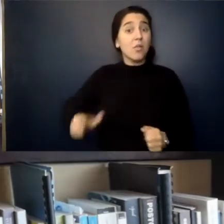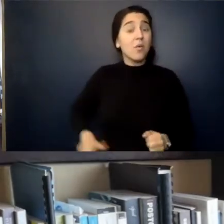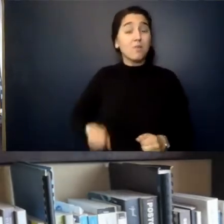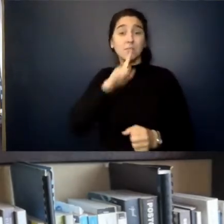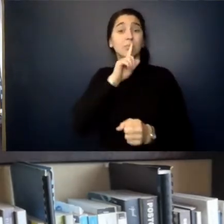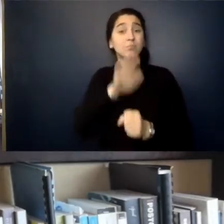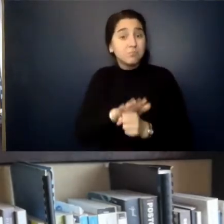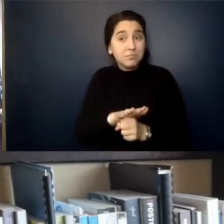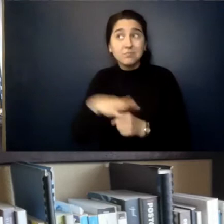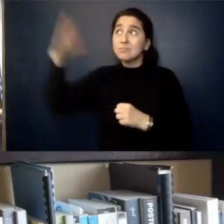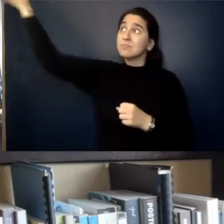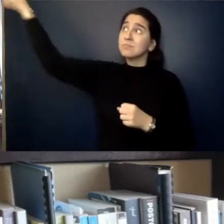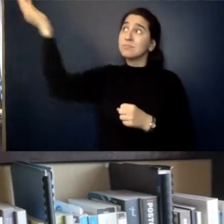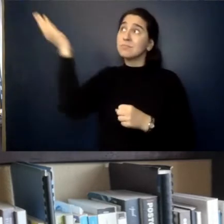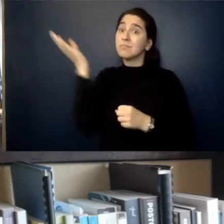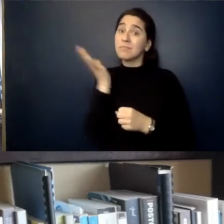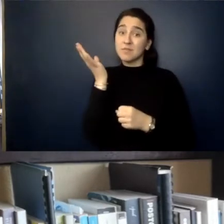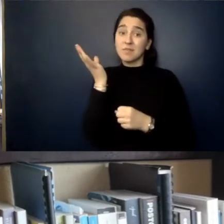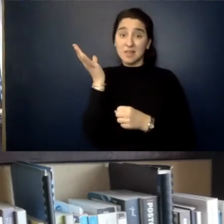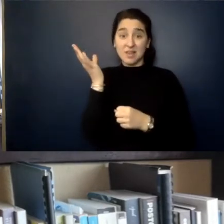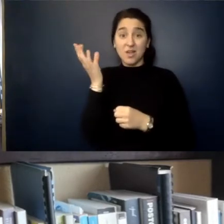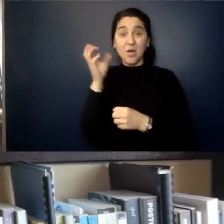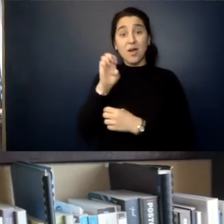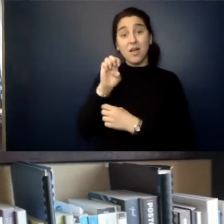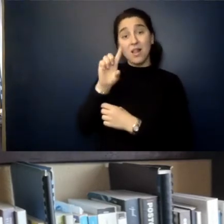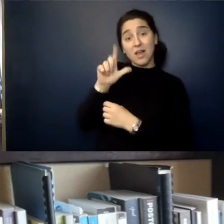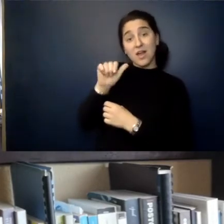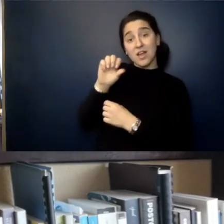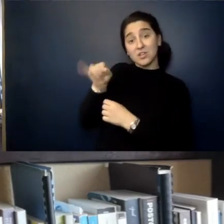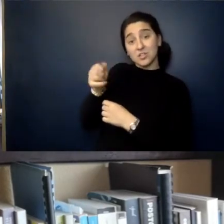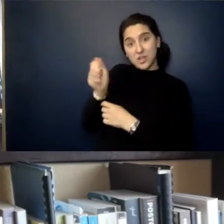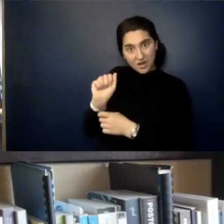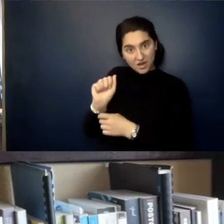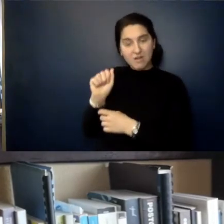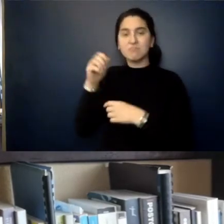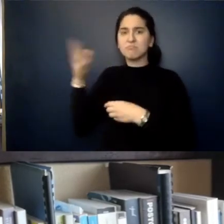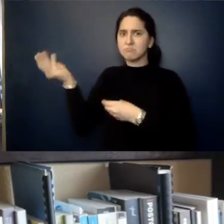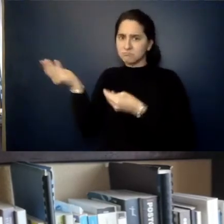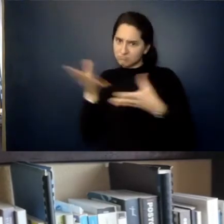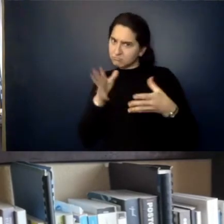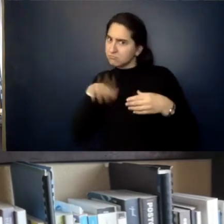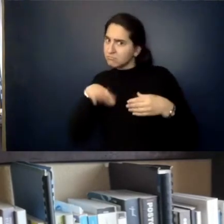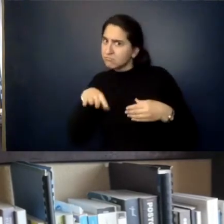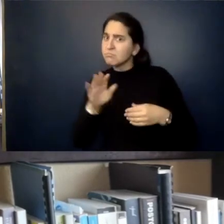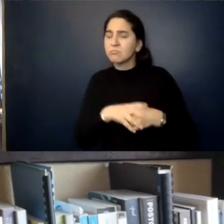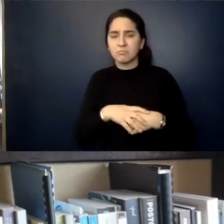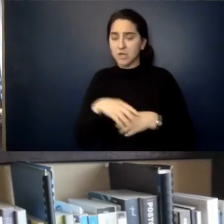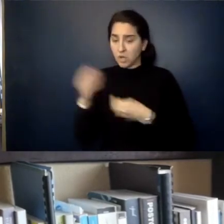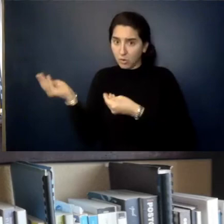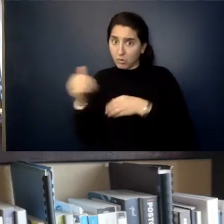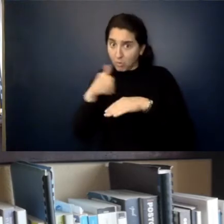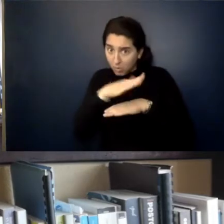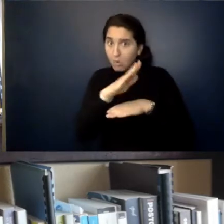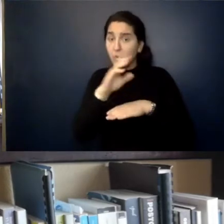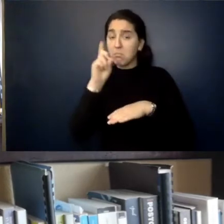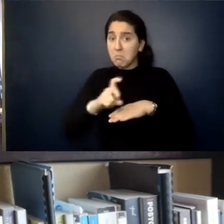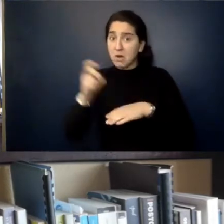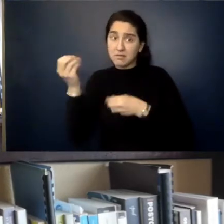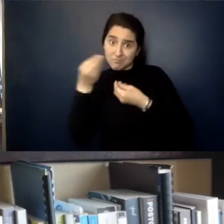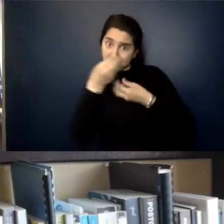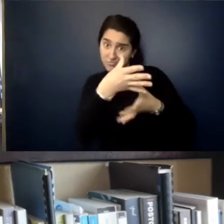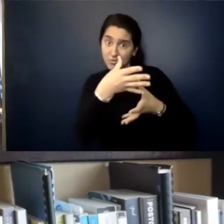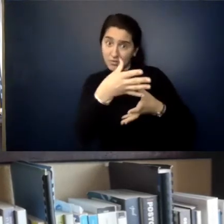to add to his properties the Naboth vineyard, our